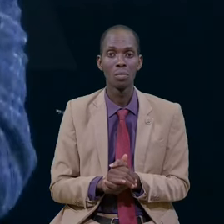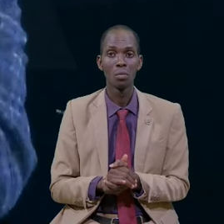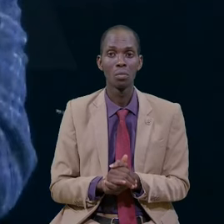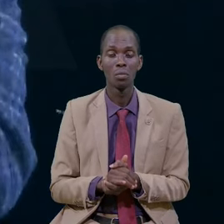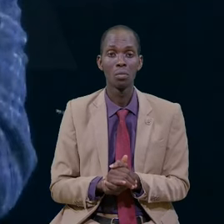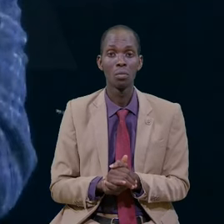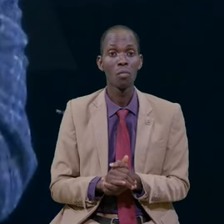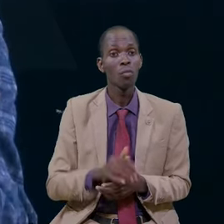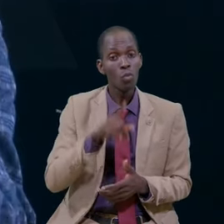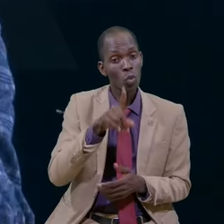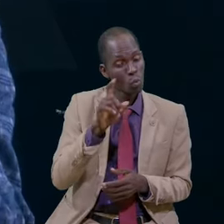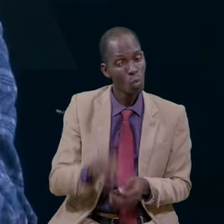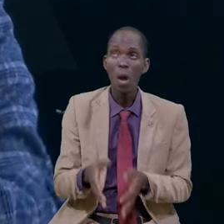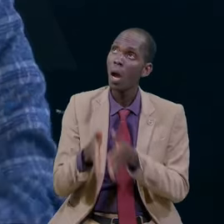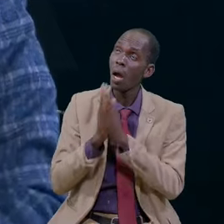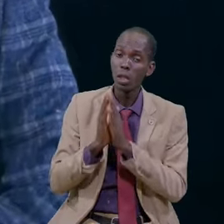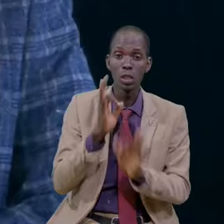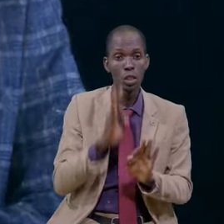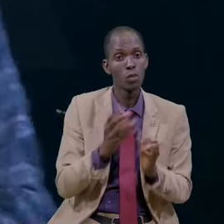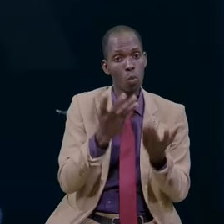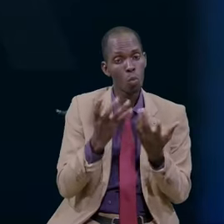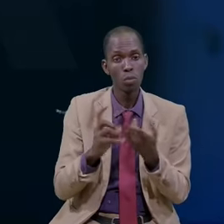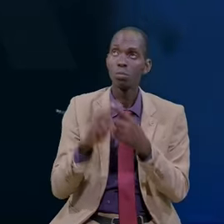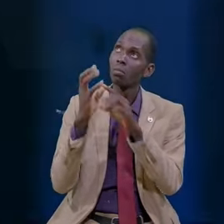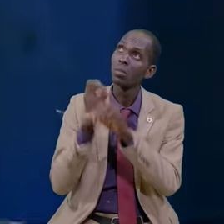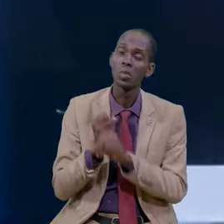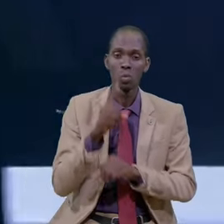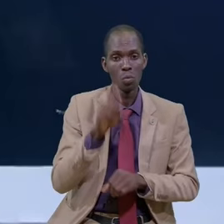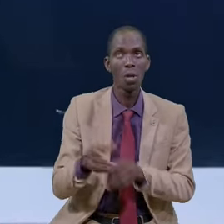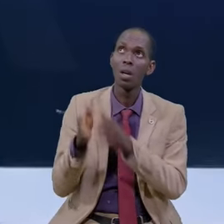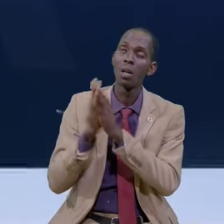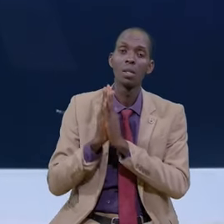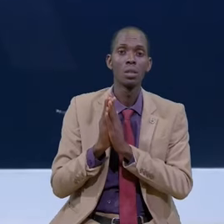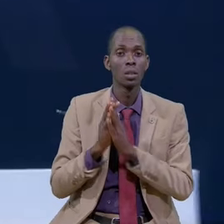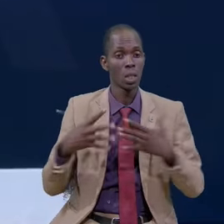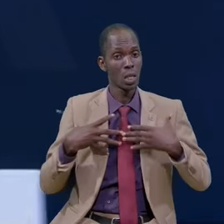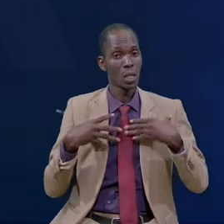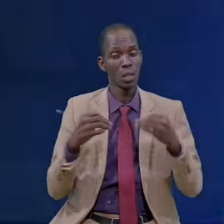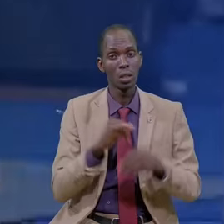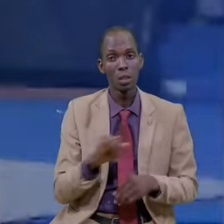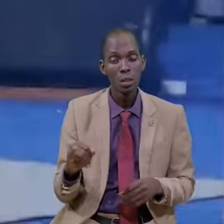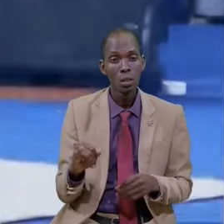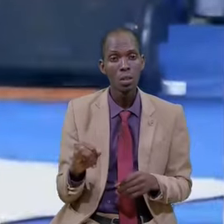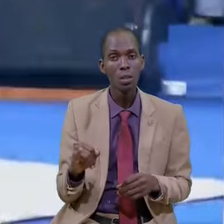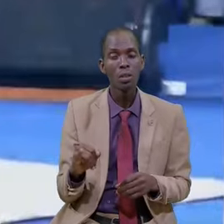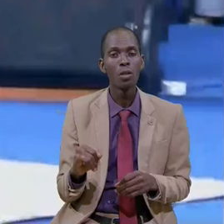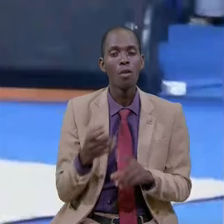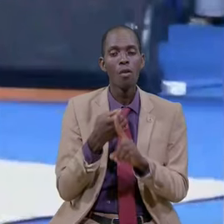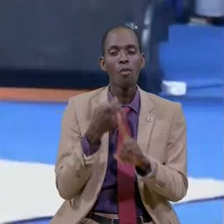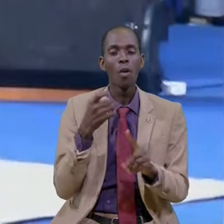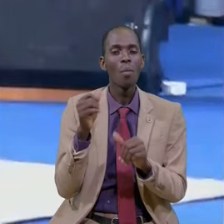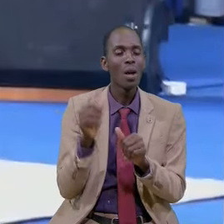you have to ask if you're going to get healing from every